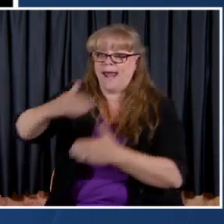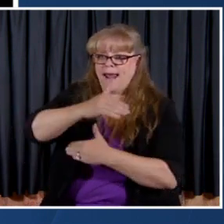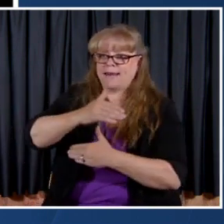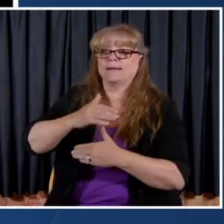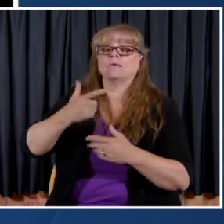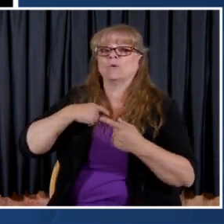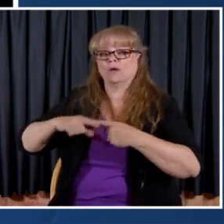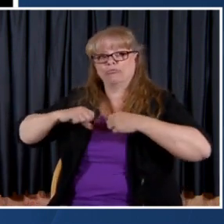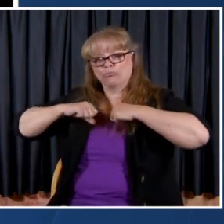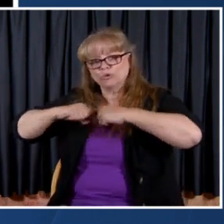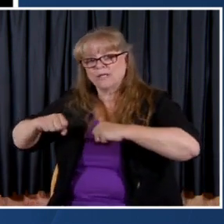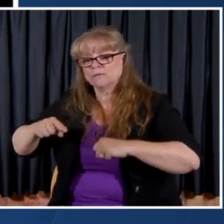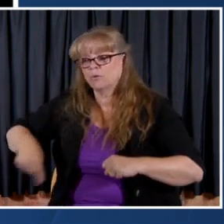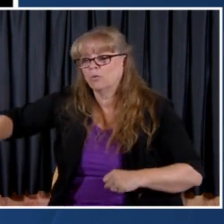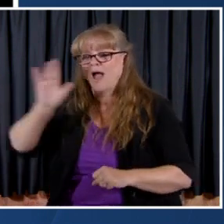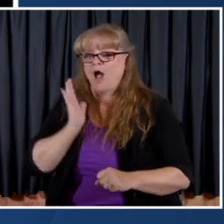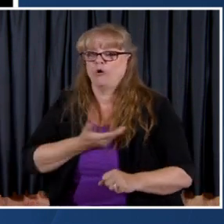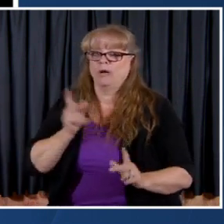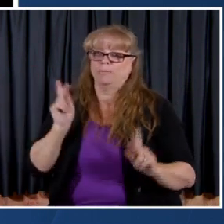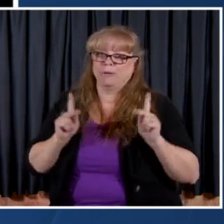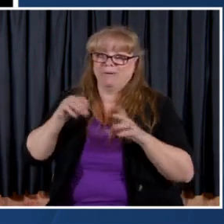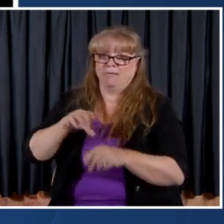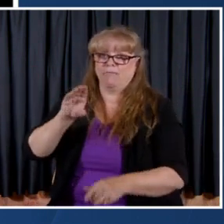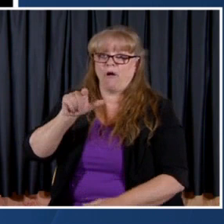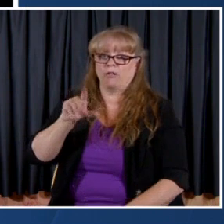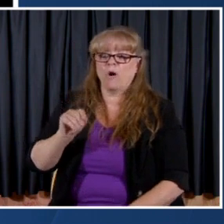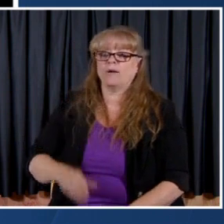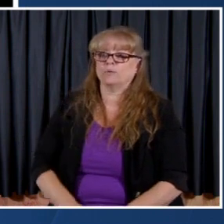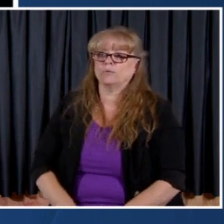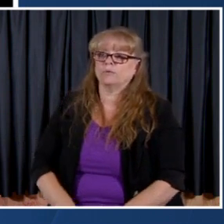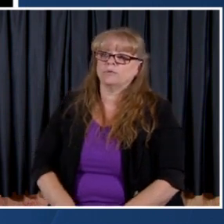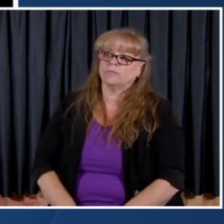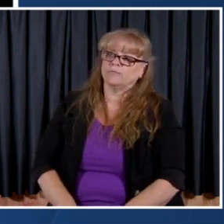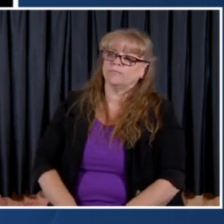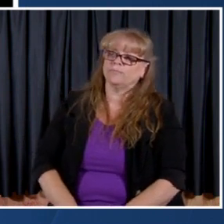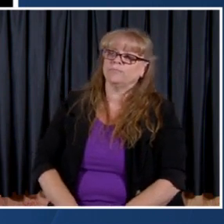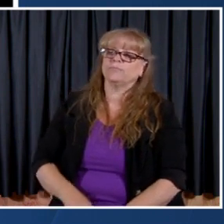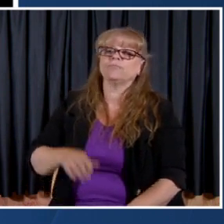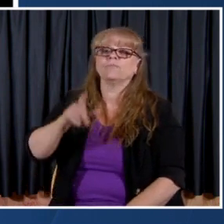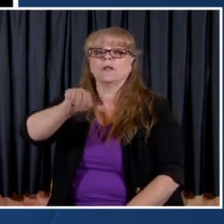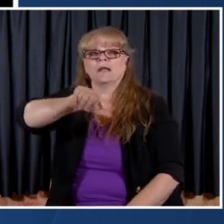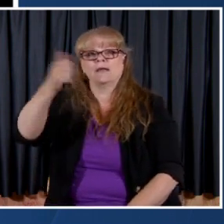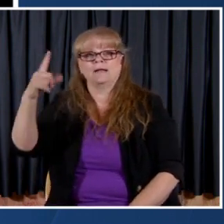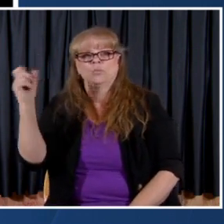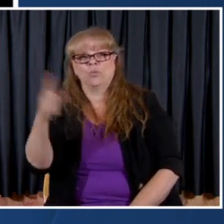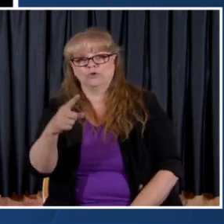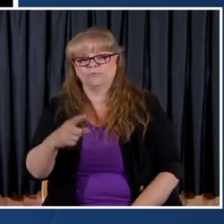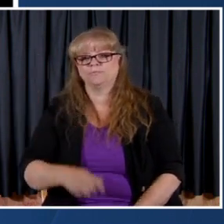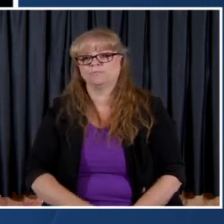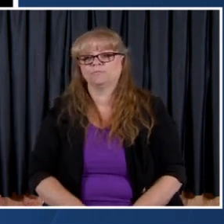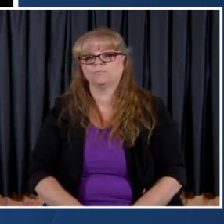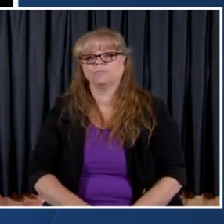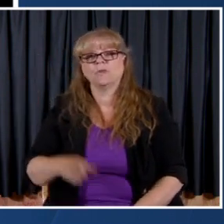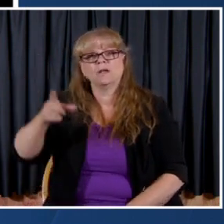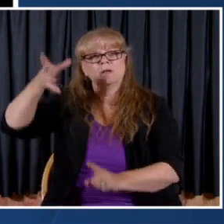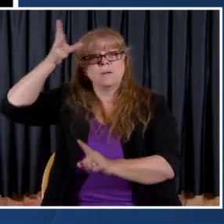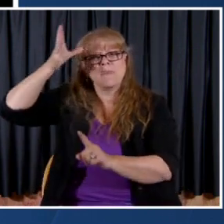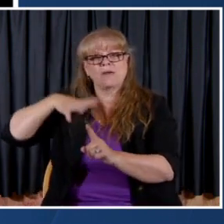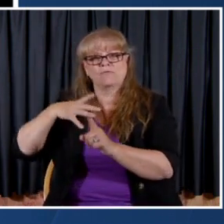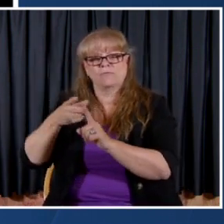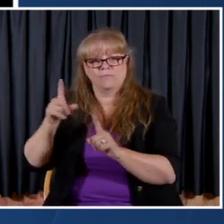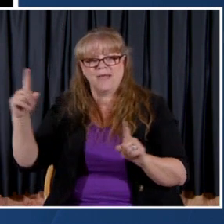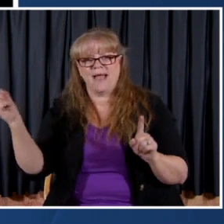Governor, this is Evan Weiloge, Colorado Springs Gazette. You've spoken about mobility and data that you've gotten that is cell phone